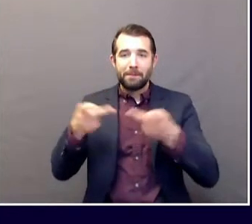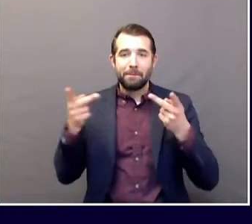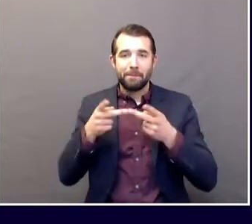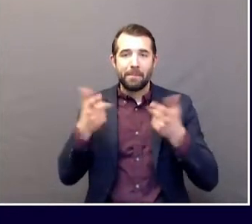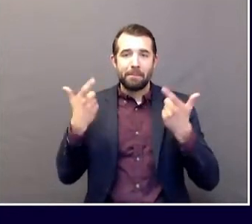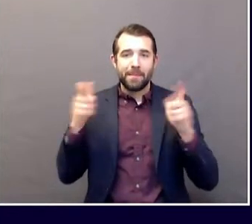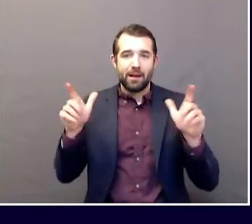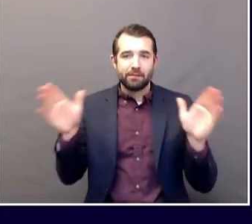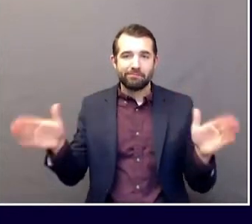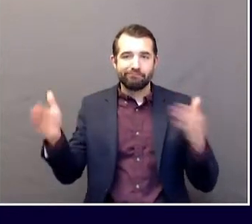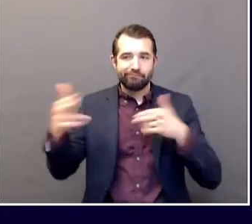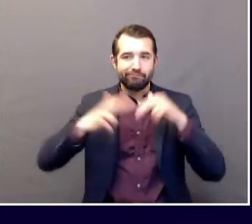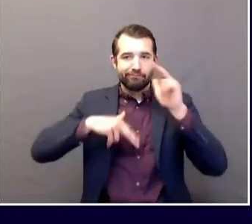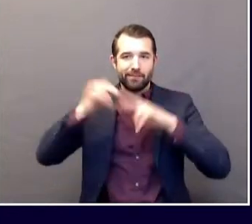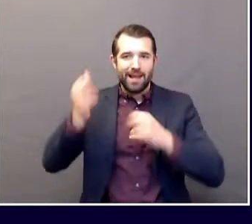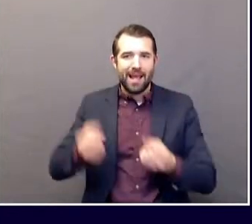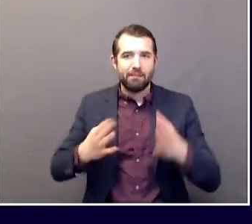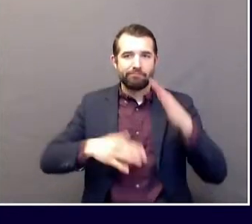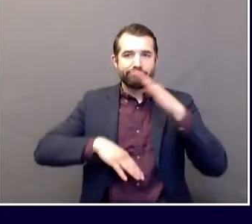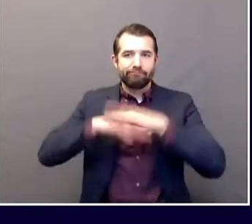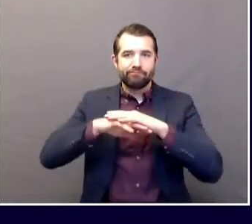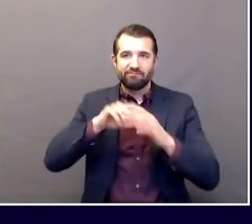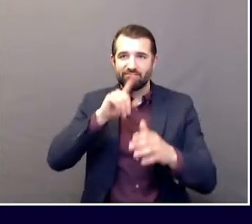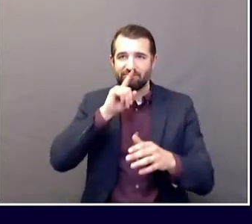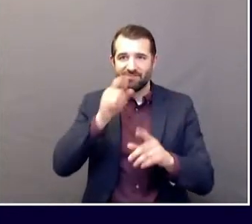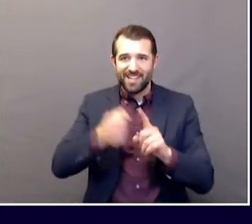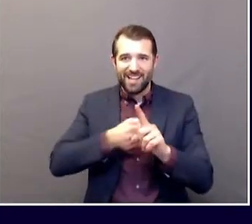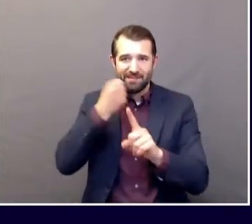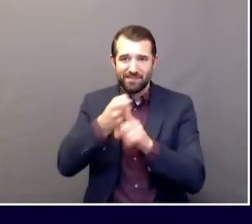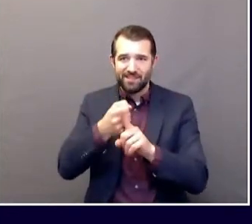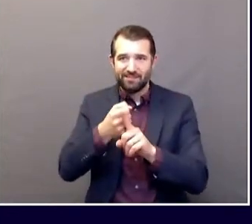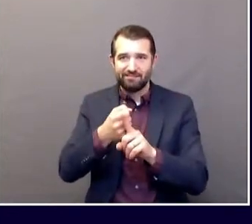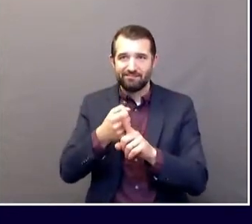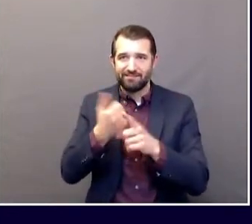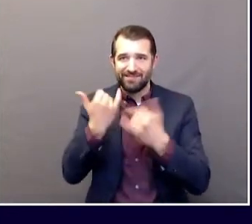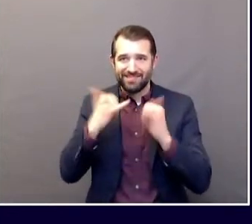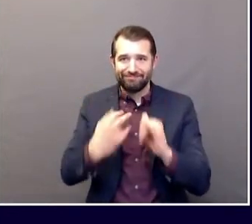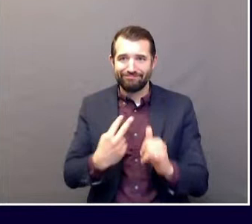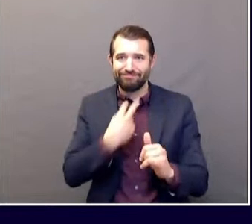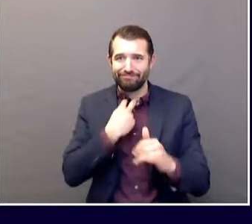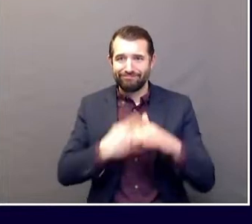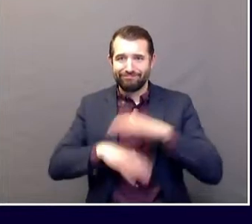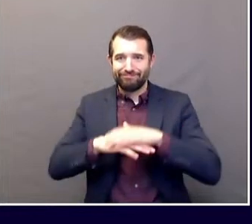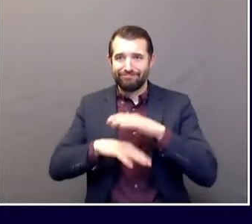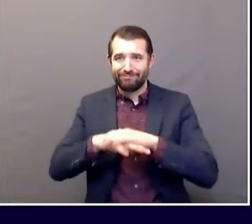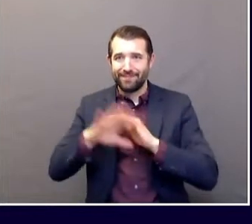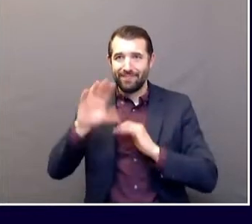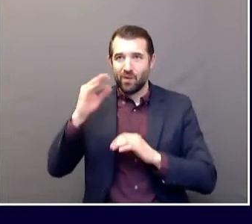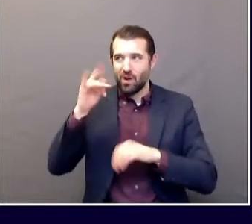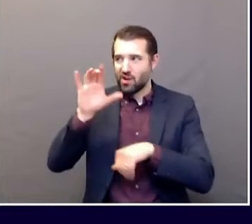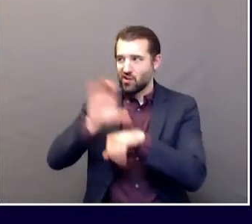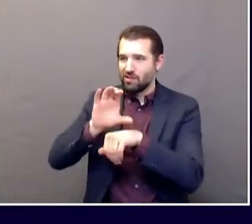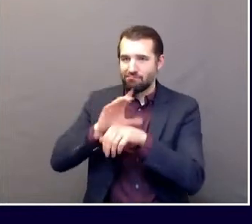that bit of criticism from the diocese, and is there any response to it?